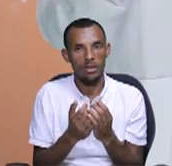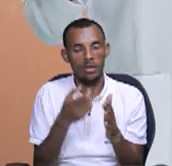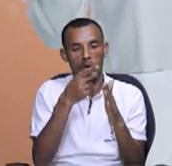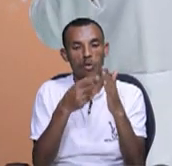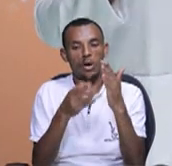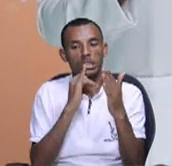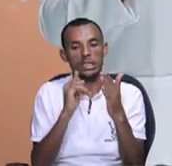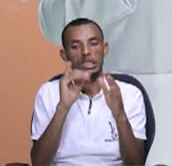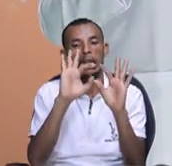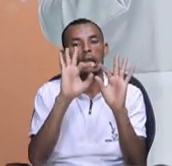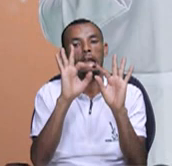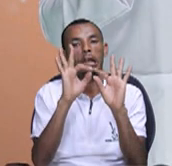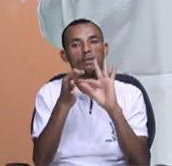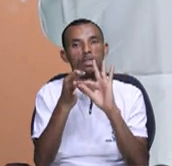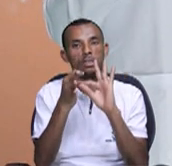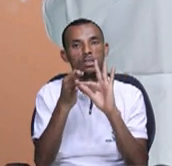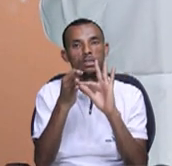what is a definition of